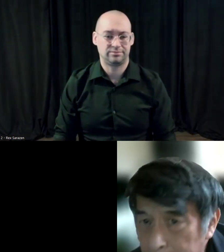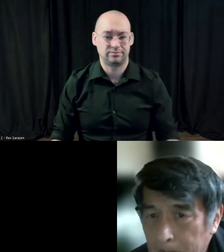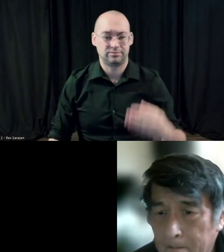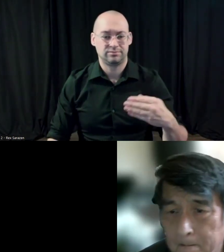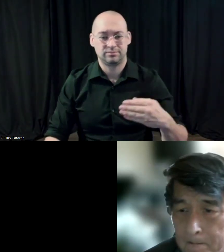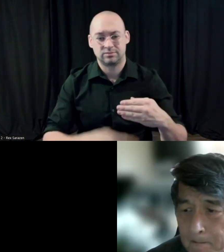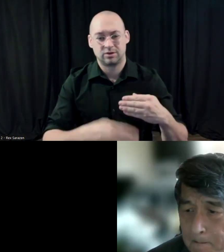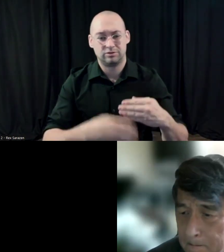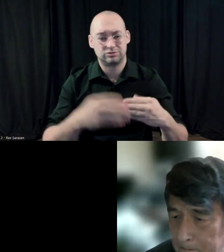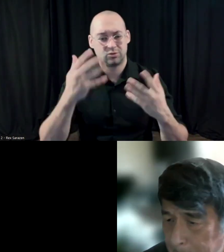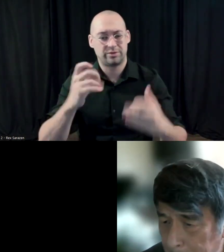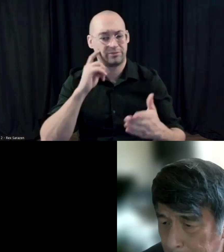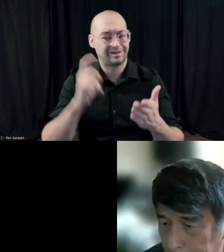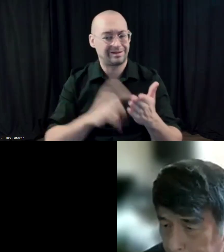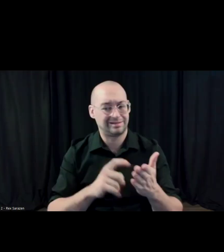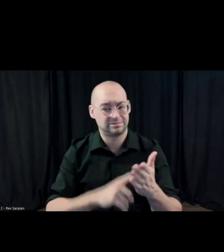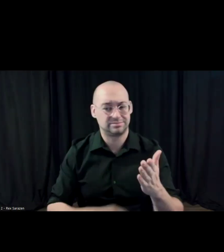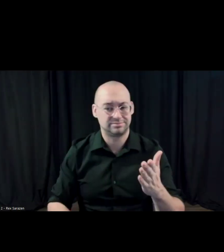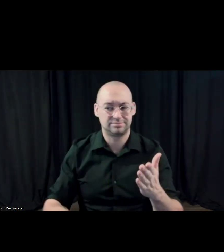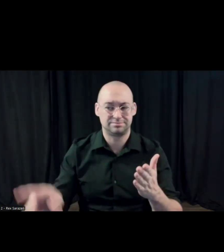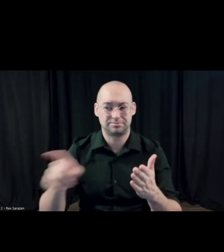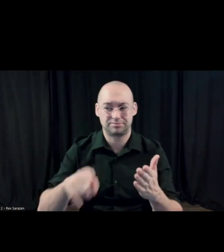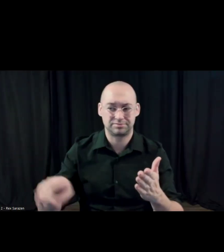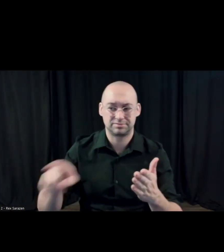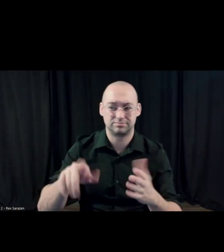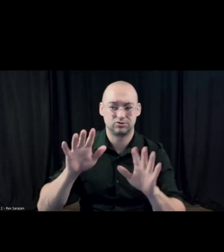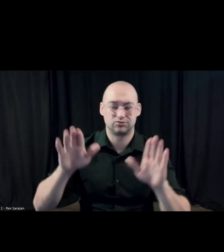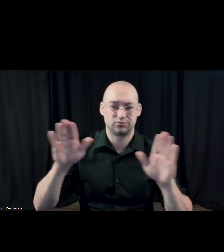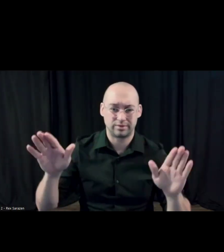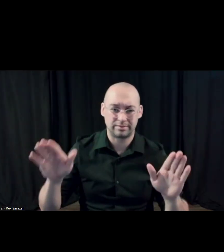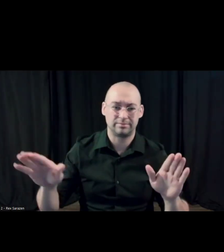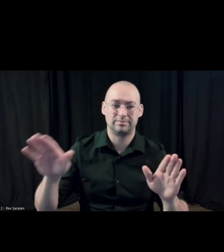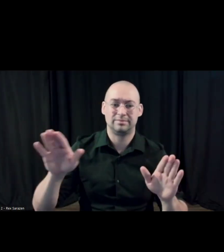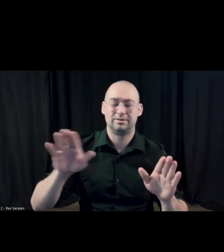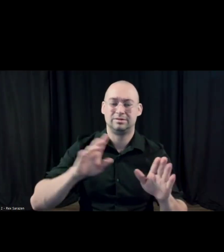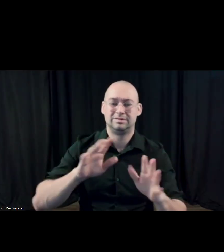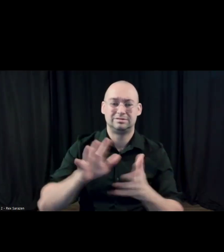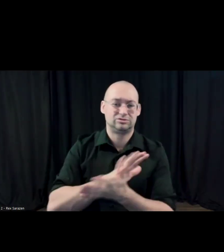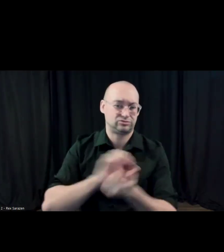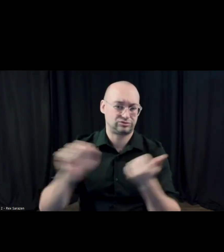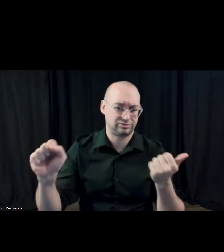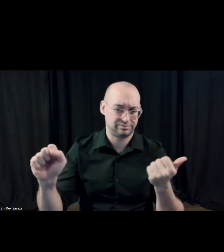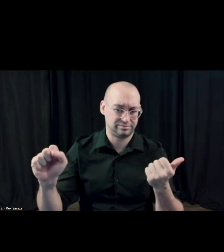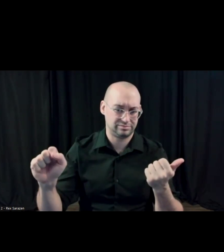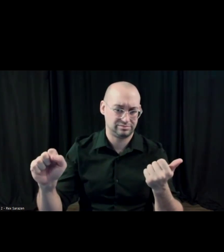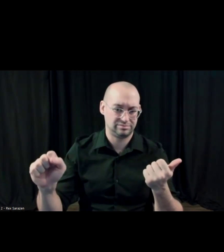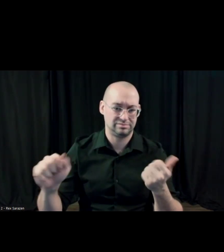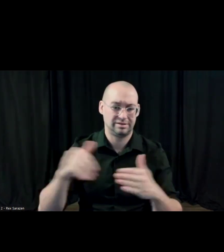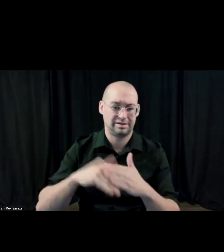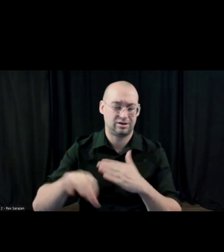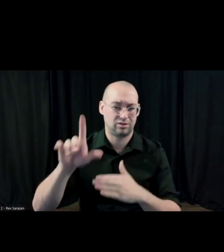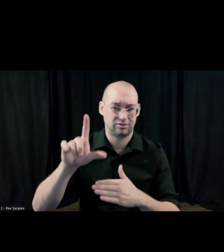to recognize the tremendous devastation that has occurred in Los